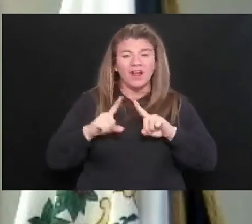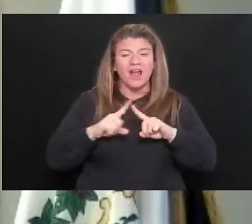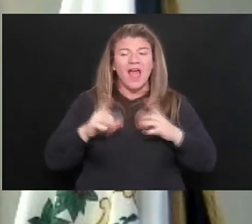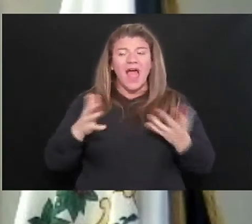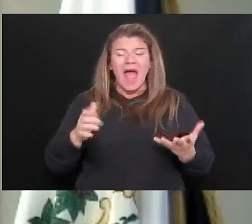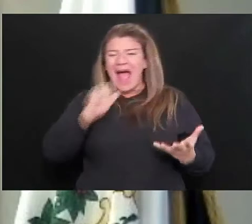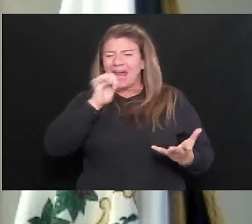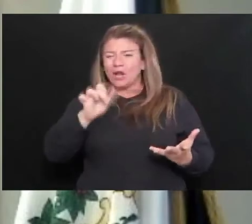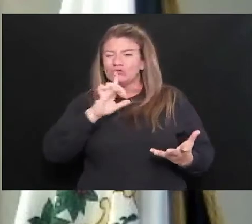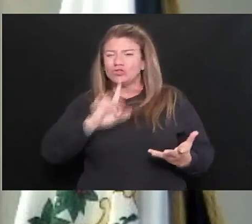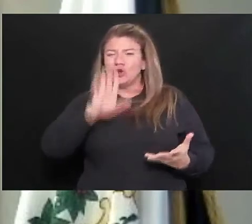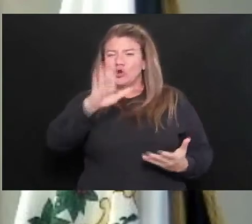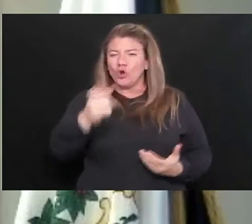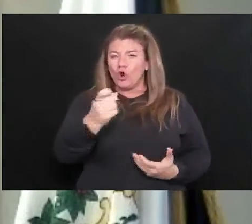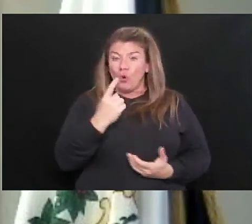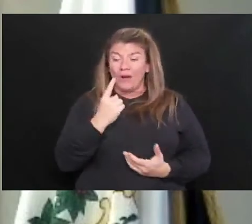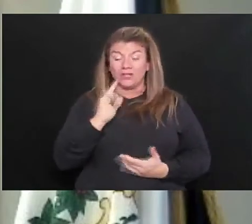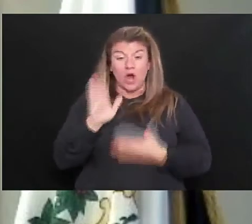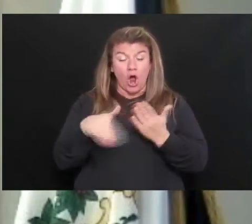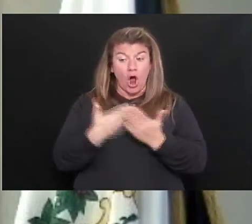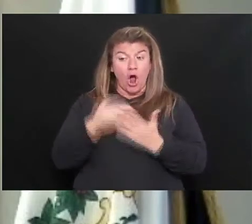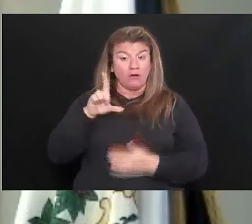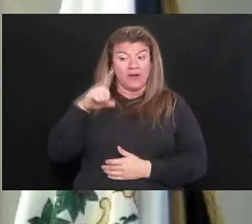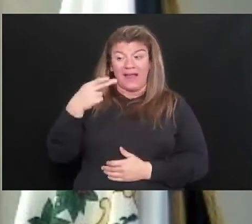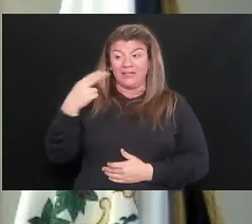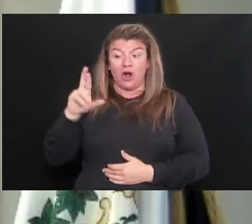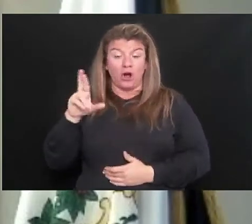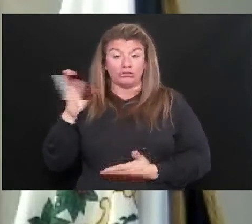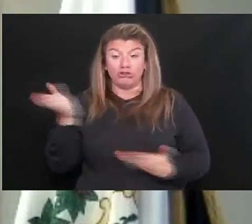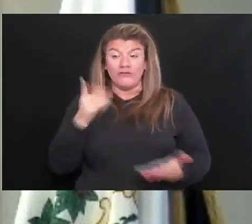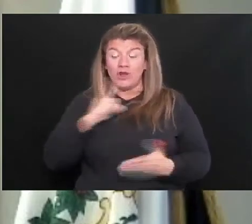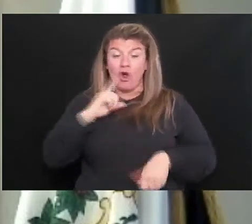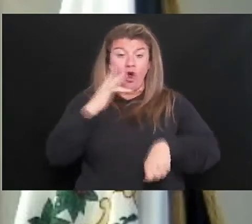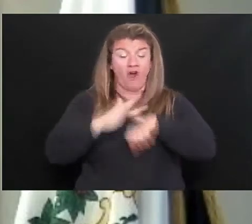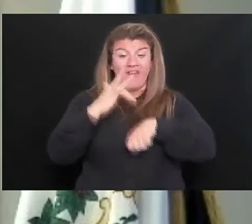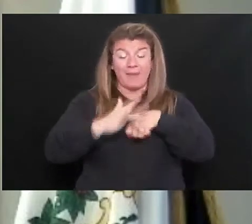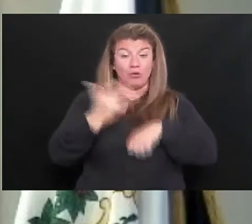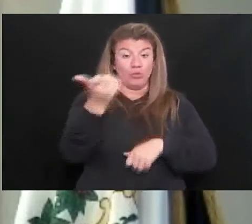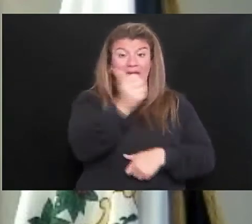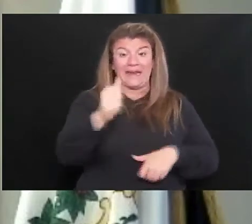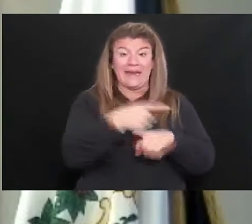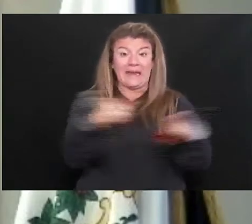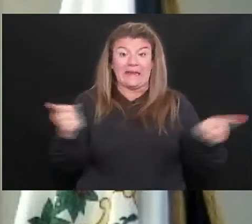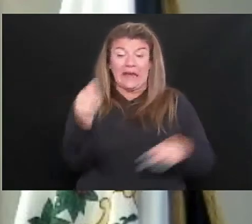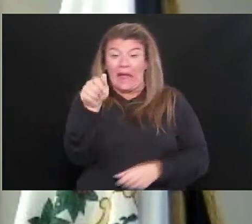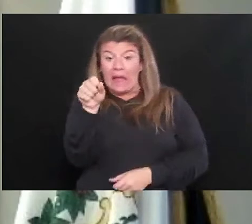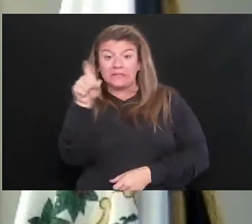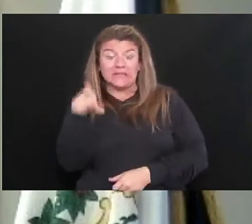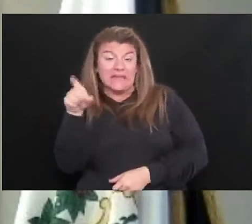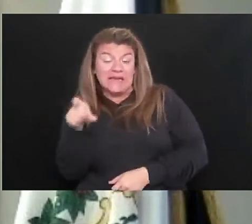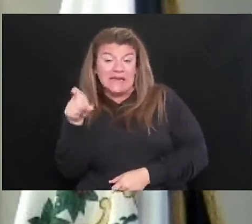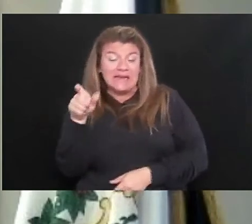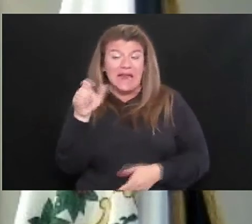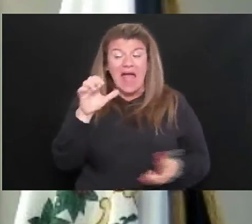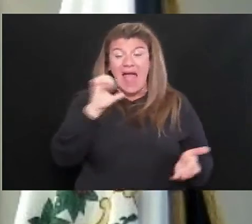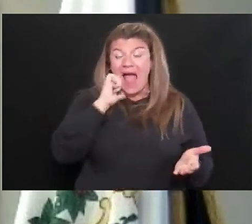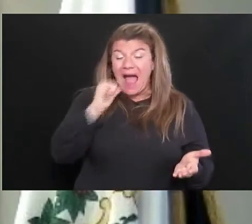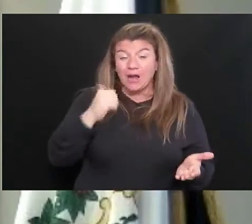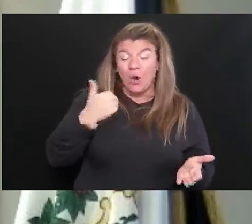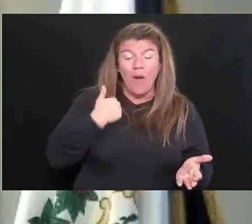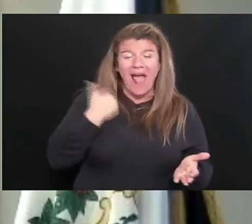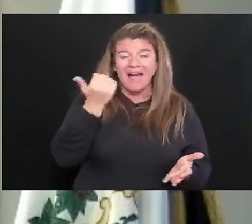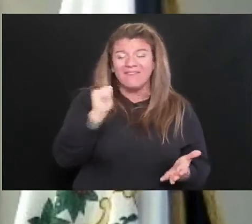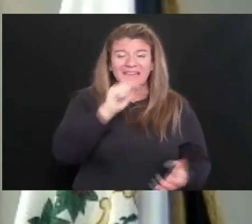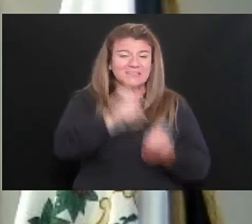referring to. All of DHHR services are available to folks as needed. I don't have any